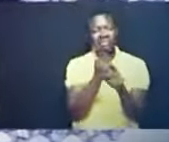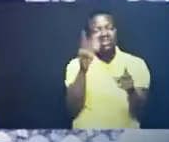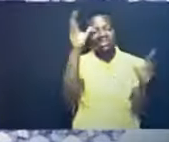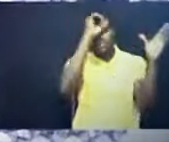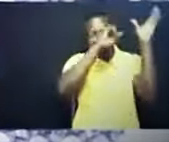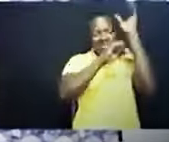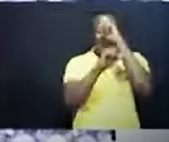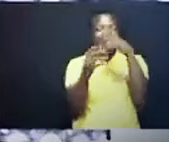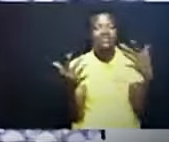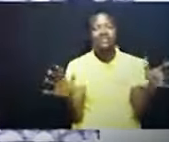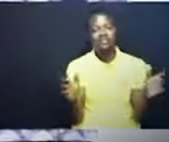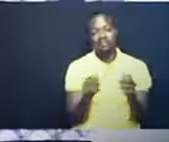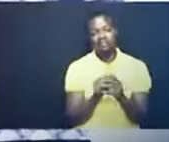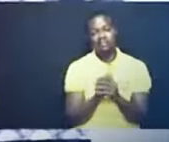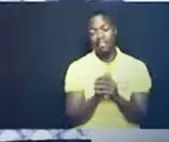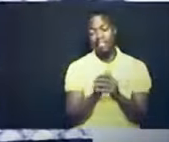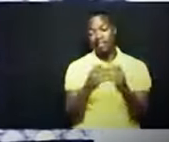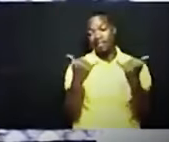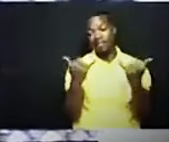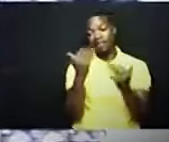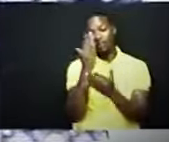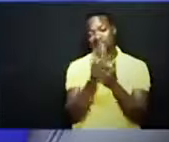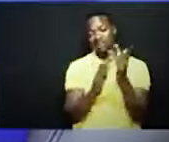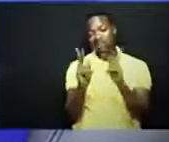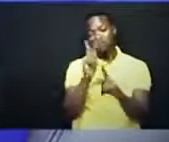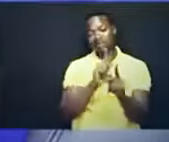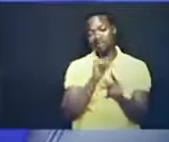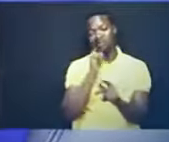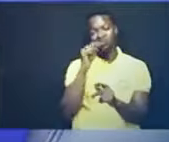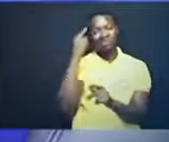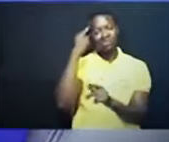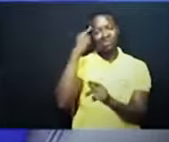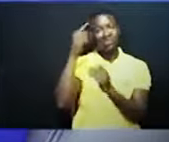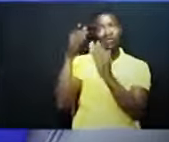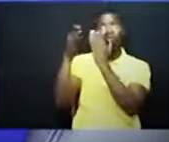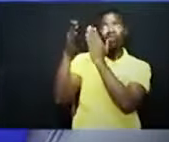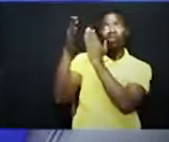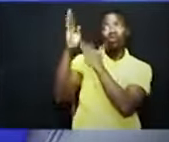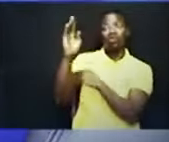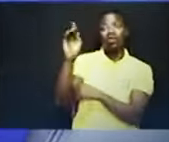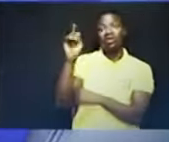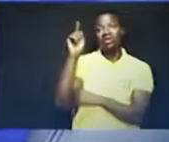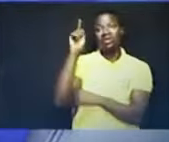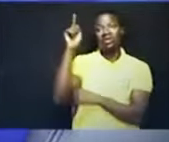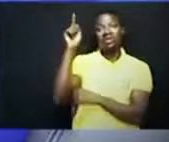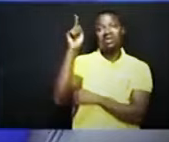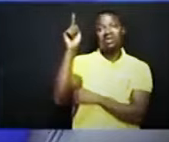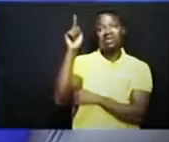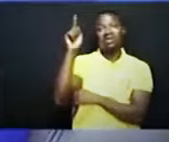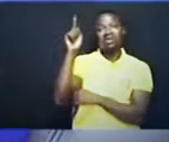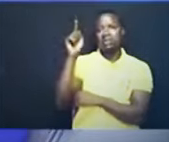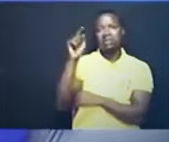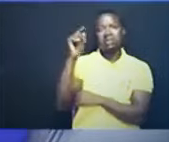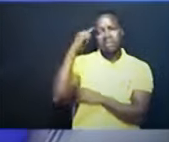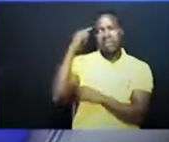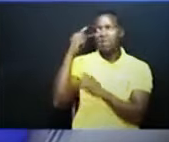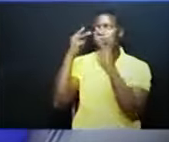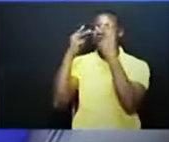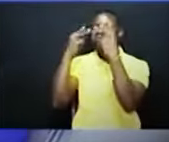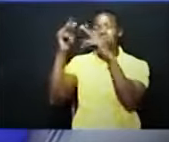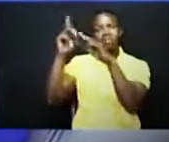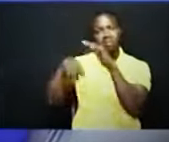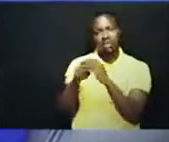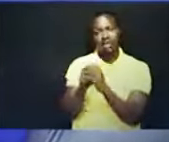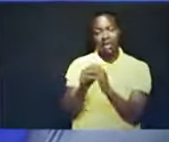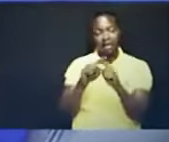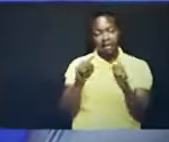ayonkofa sronko bia. Now some do not think that God is knowable. Ebinum podi e onim se onyame untimi hunu no mane nyeye. But